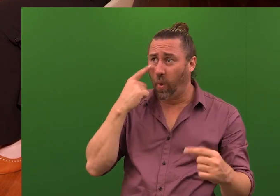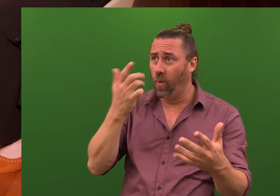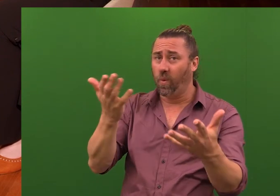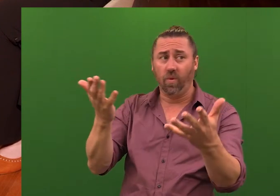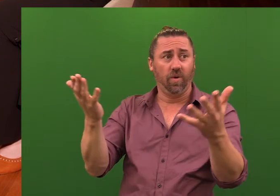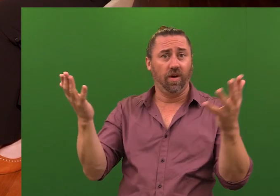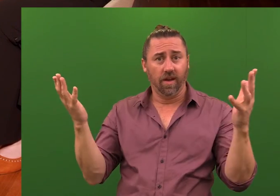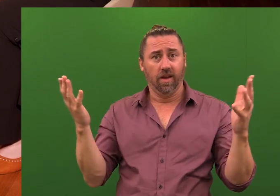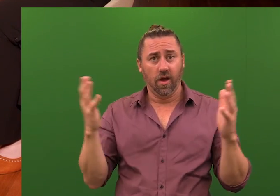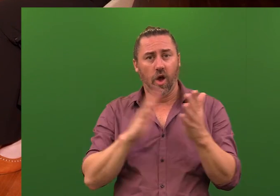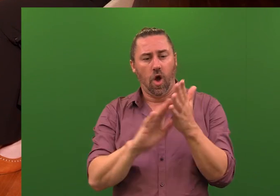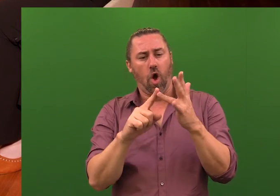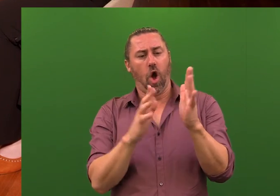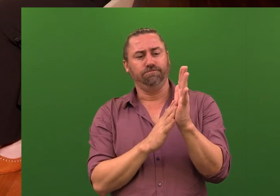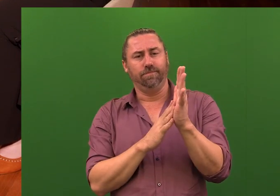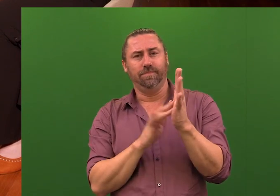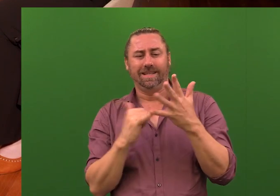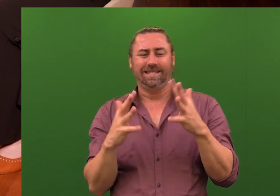and